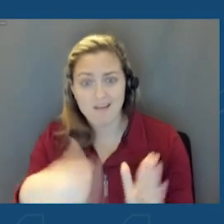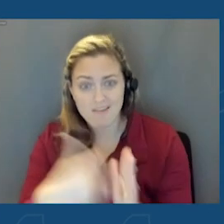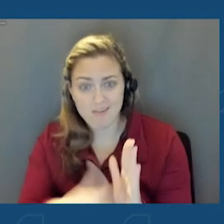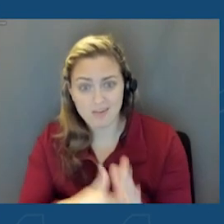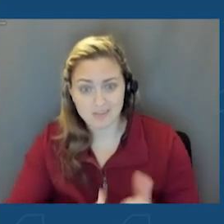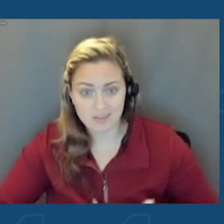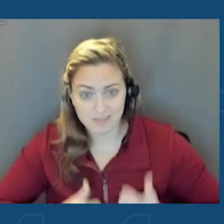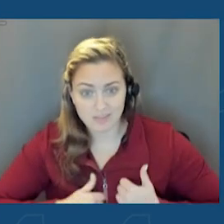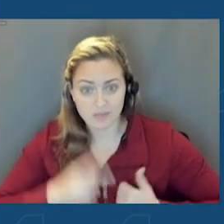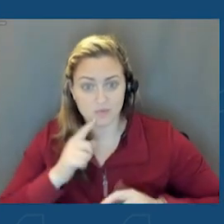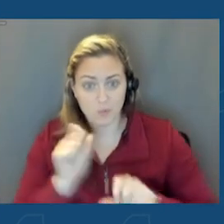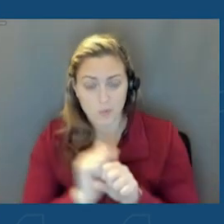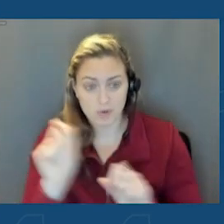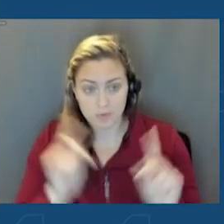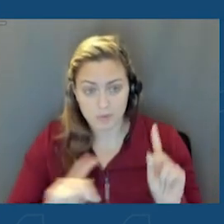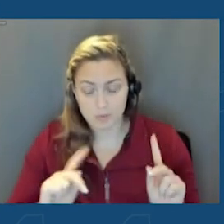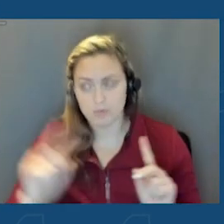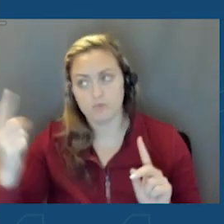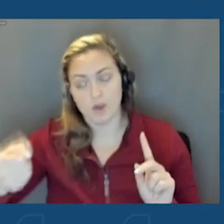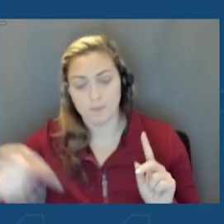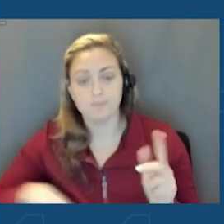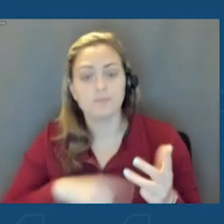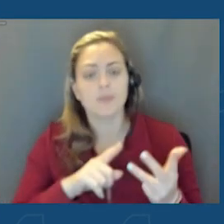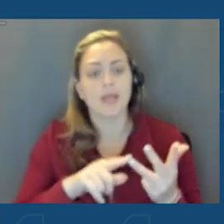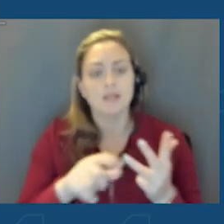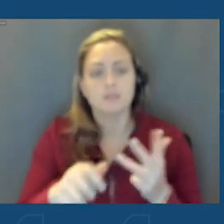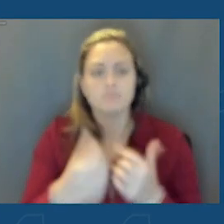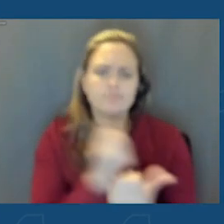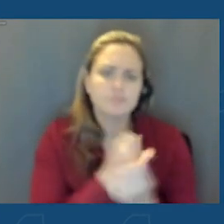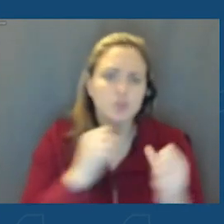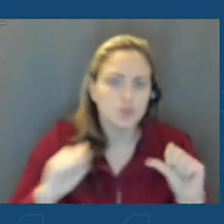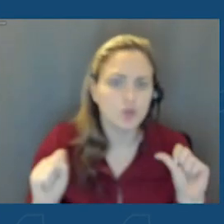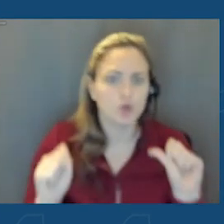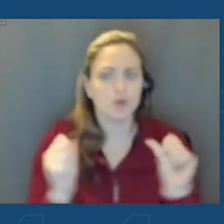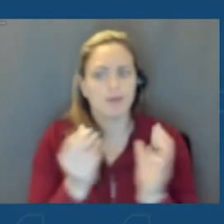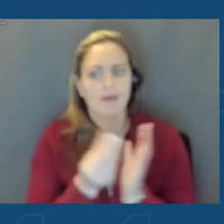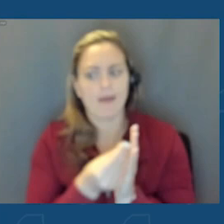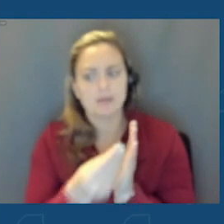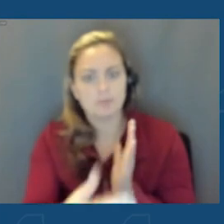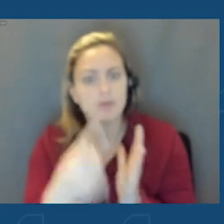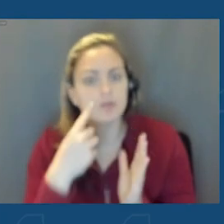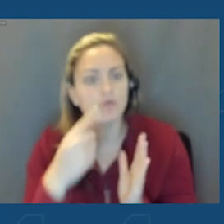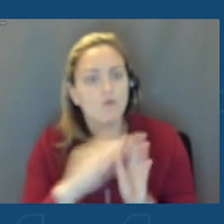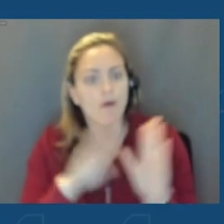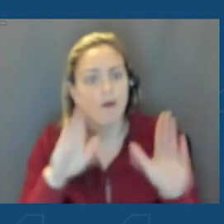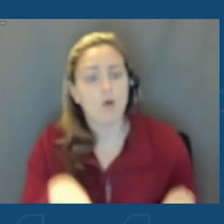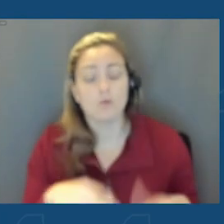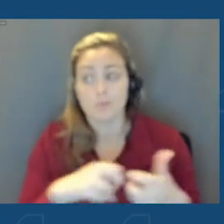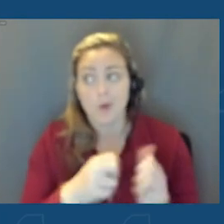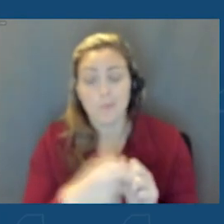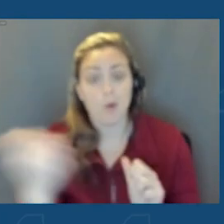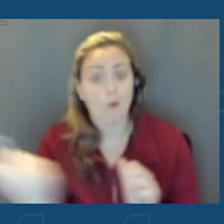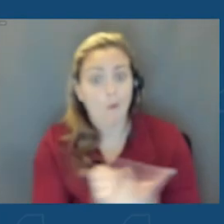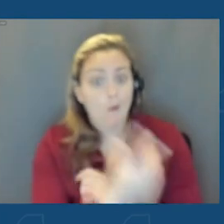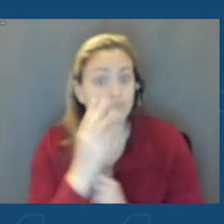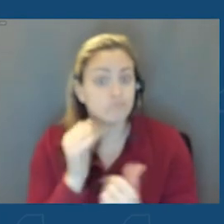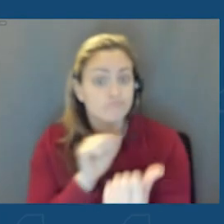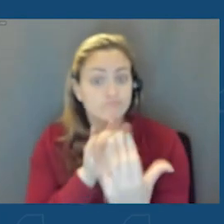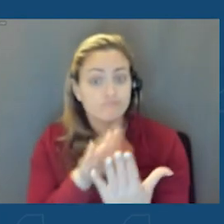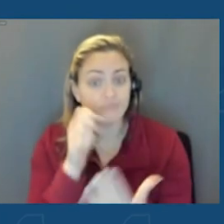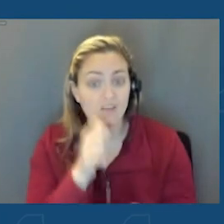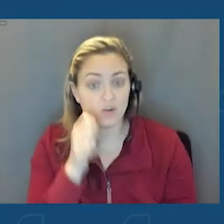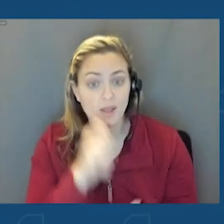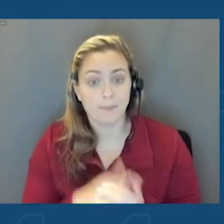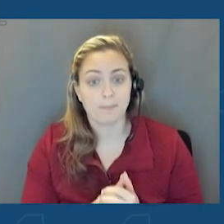facing, and of course, the security and expenses of housing. That is a problem that all of us face in our day-to-day lives.